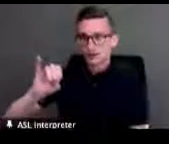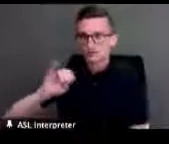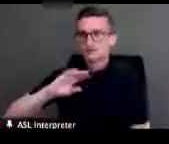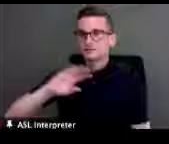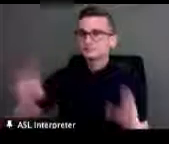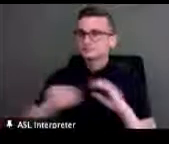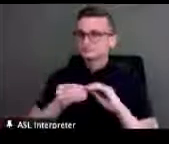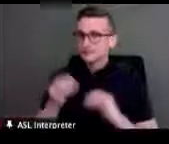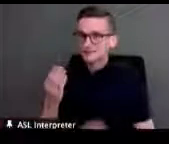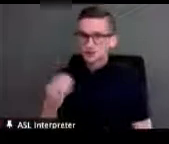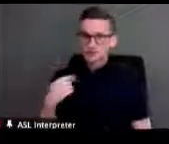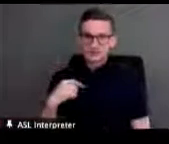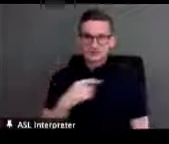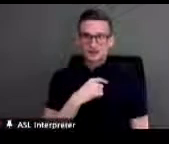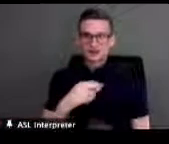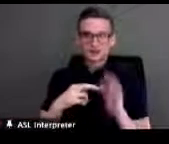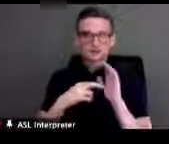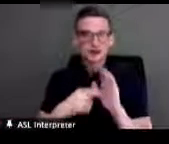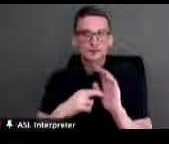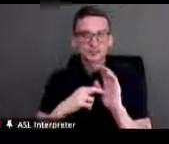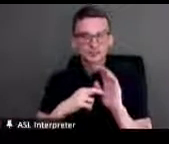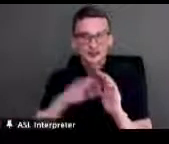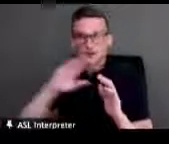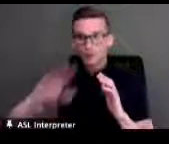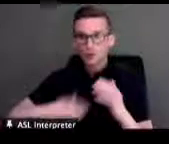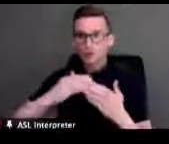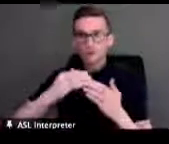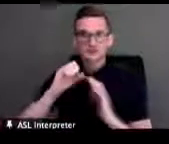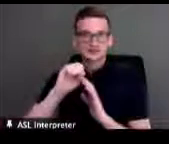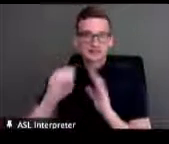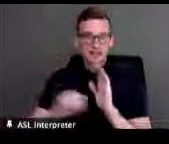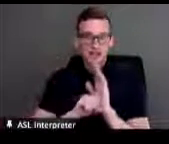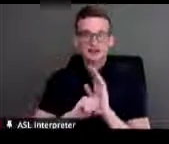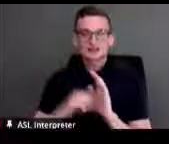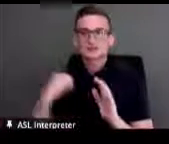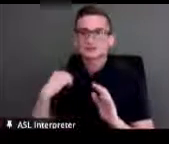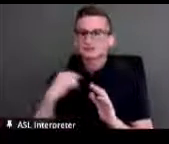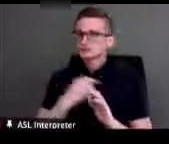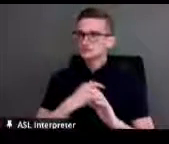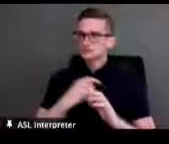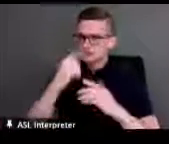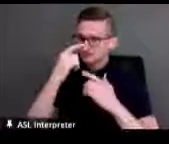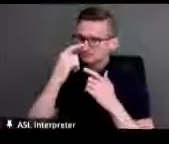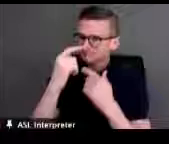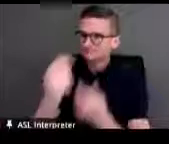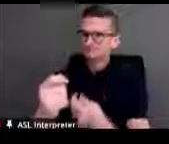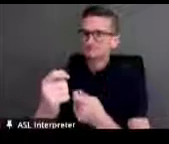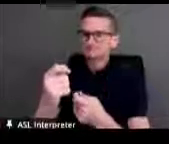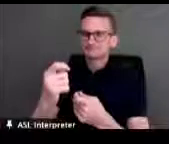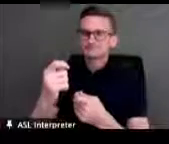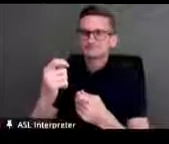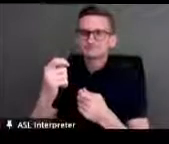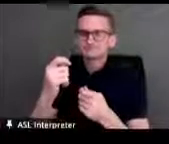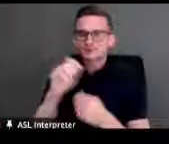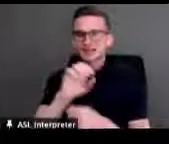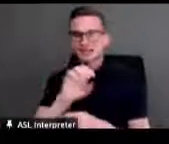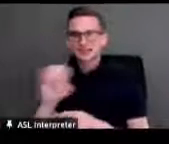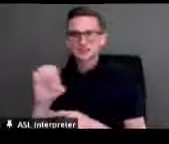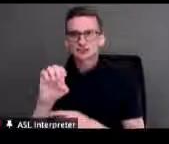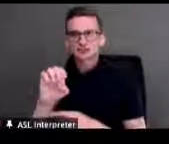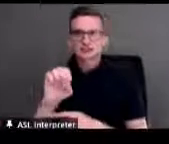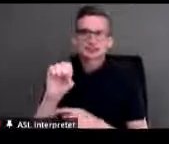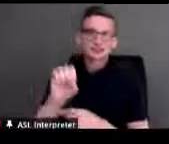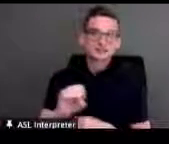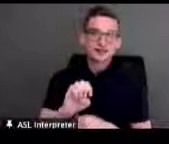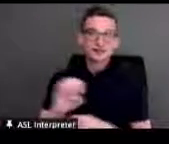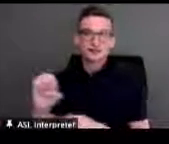represent the entire state. So all 14 of us today are keenly interested in the eastern, southeastern